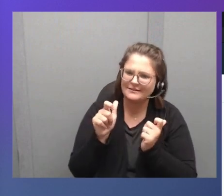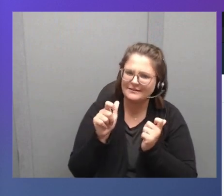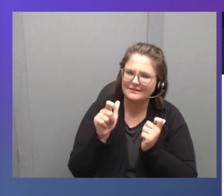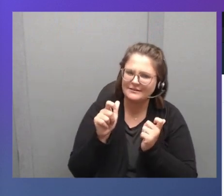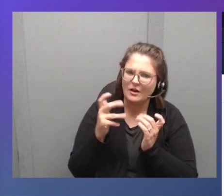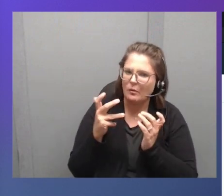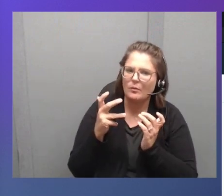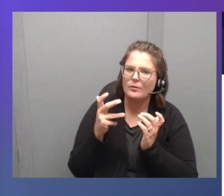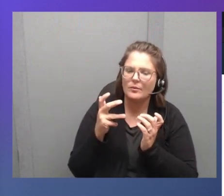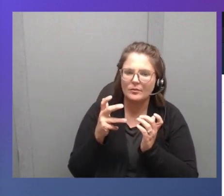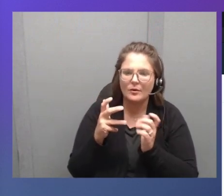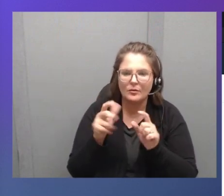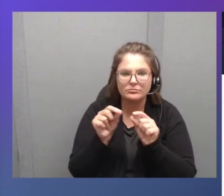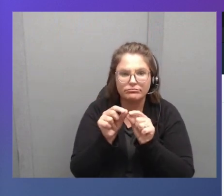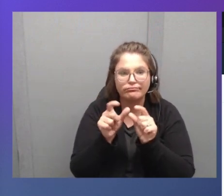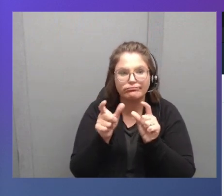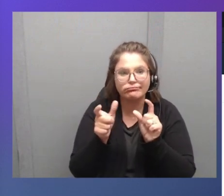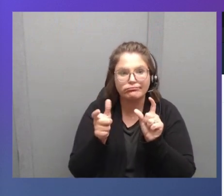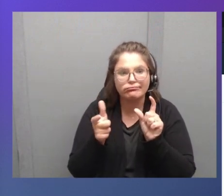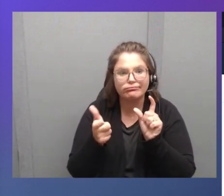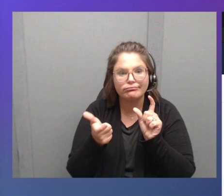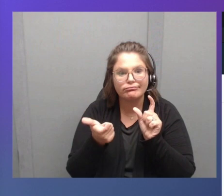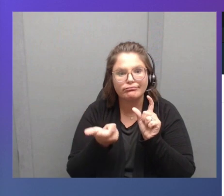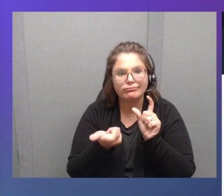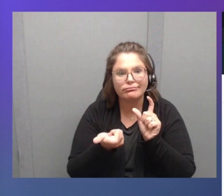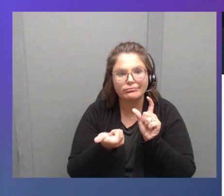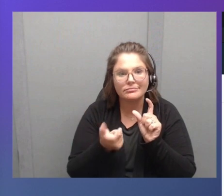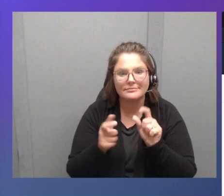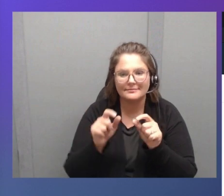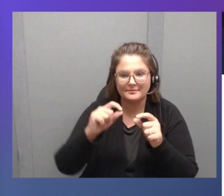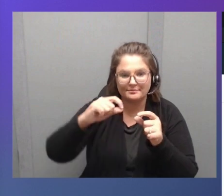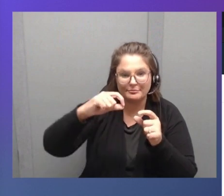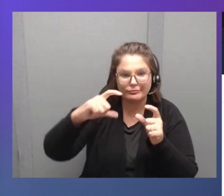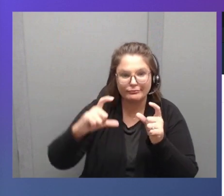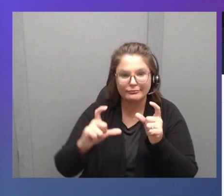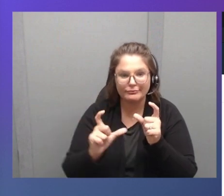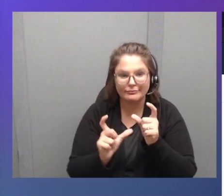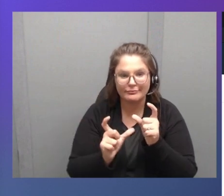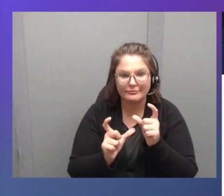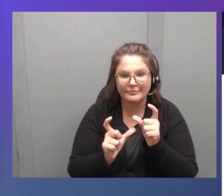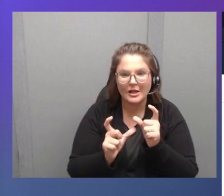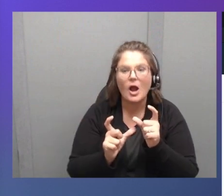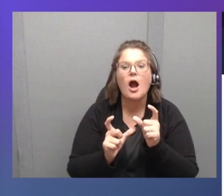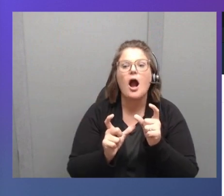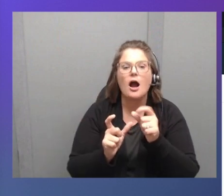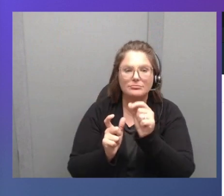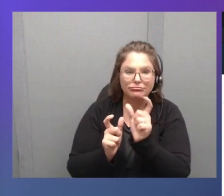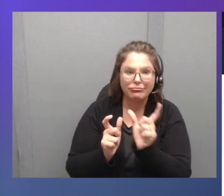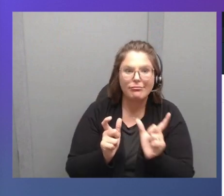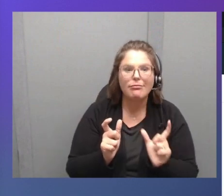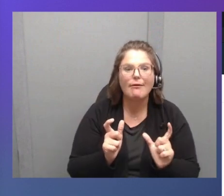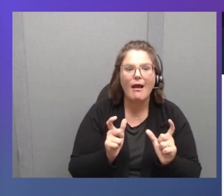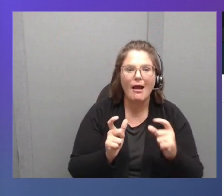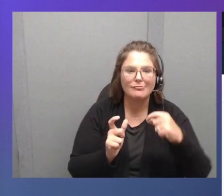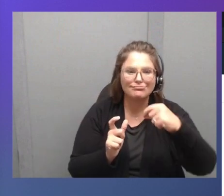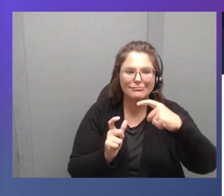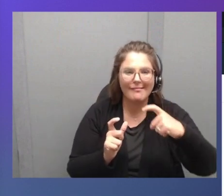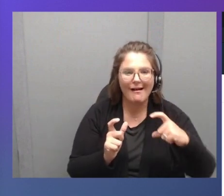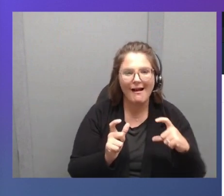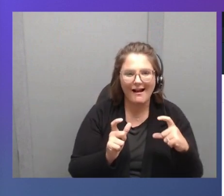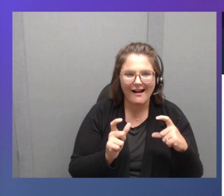go. Oh, it's going more. Oh, it's moving too fast for me. Oh, there we go. Oh, no.